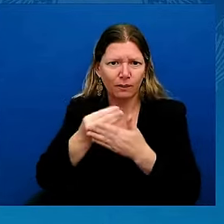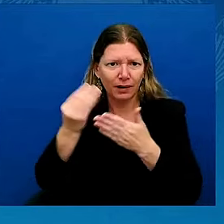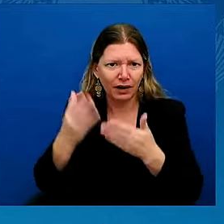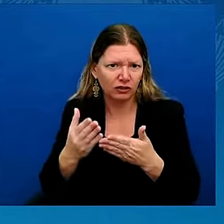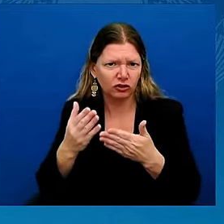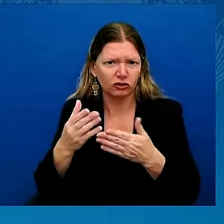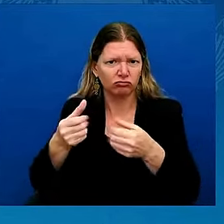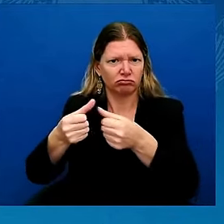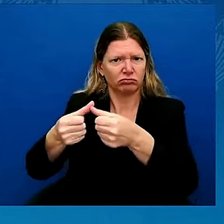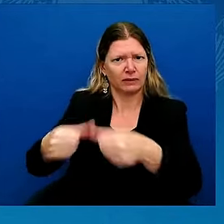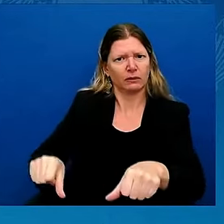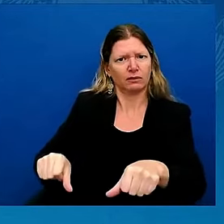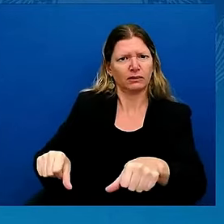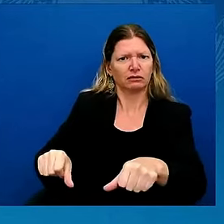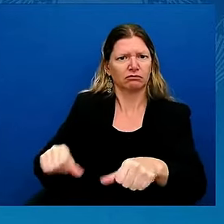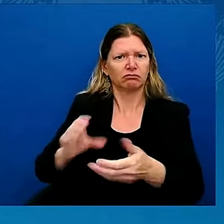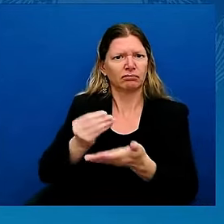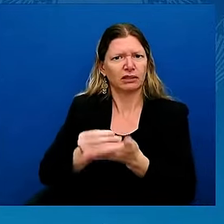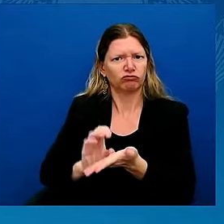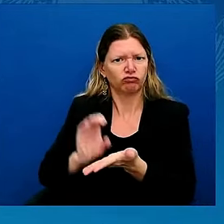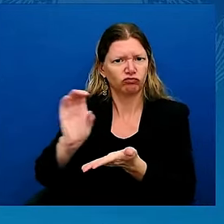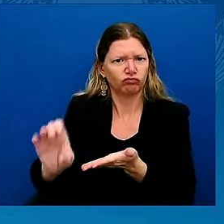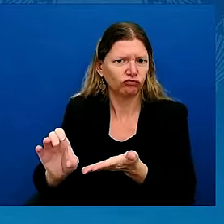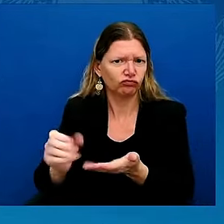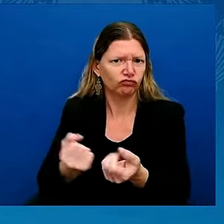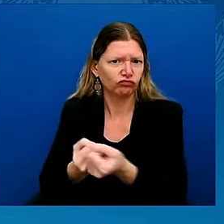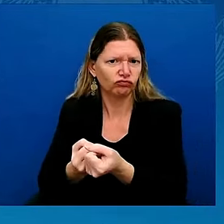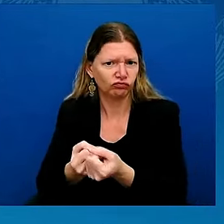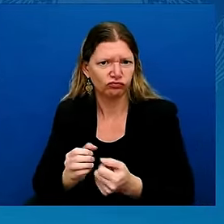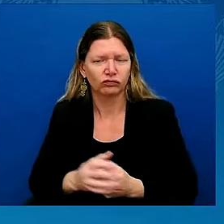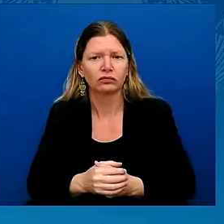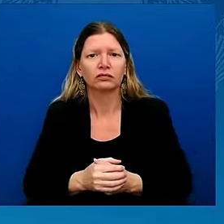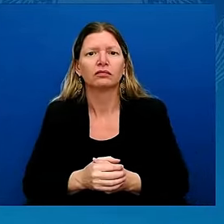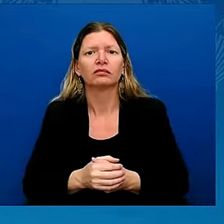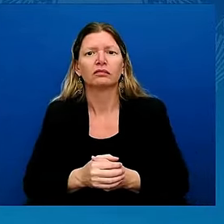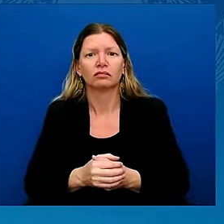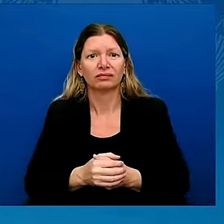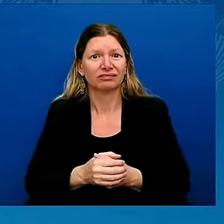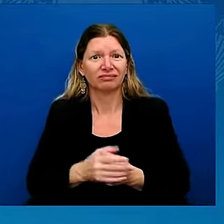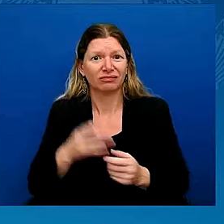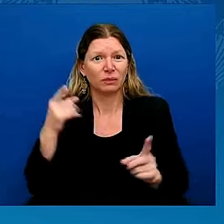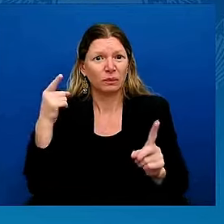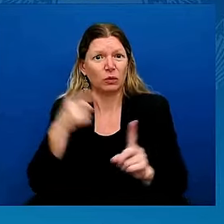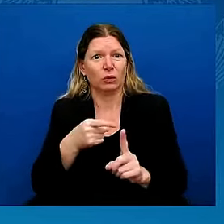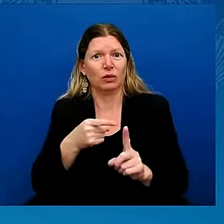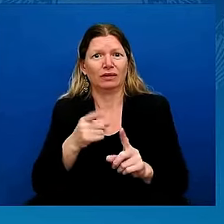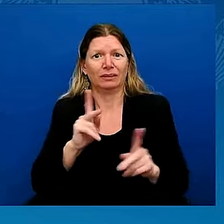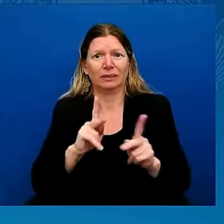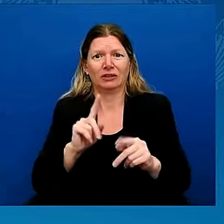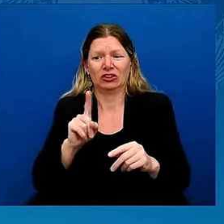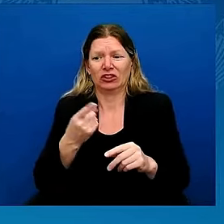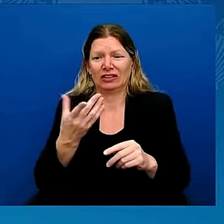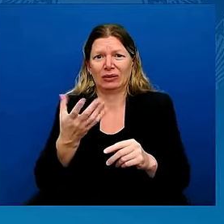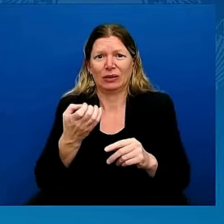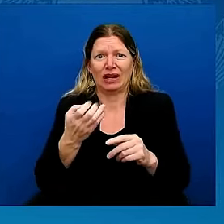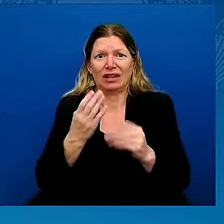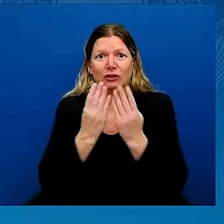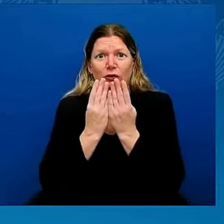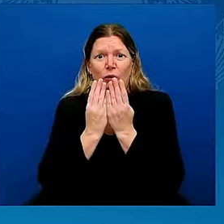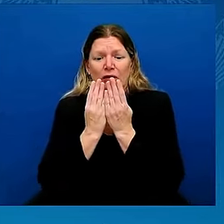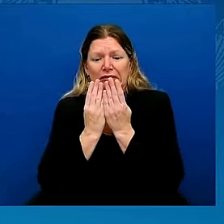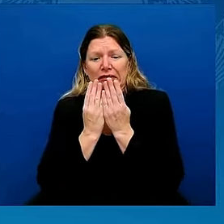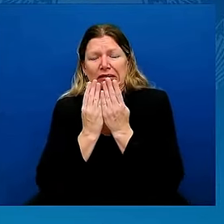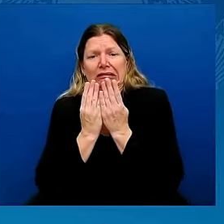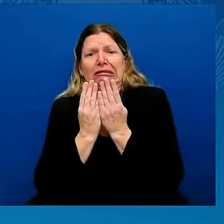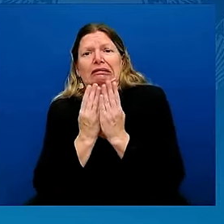Because look, people just want to get their foot in the door. My mother worked hard, she saved up. It wasn't until I was a teenager